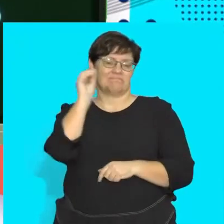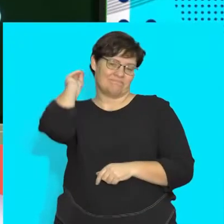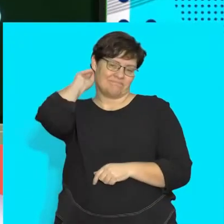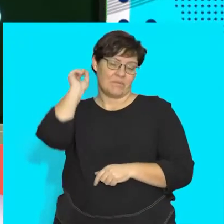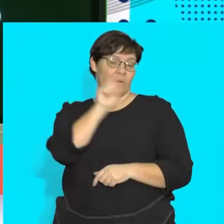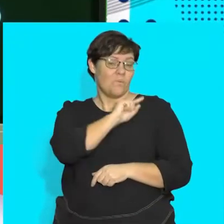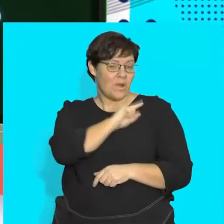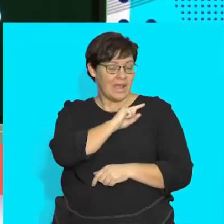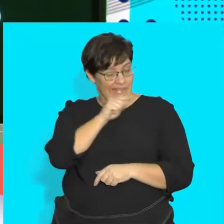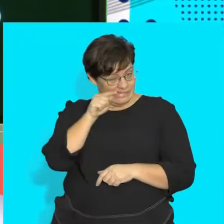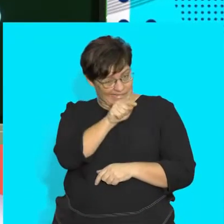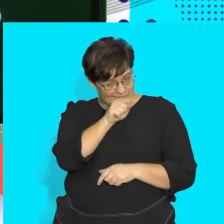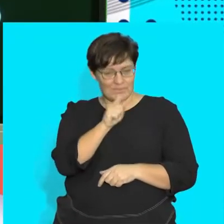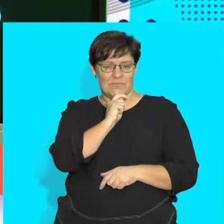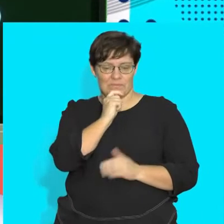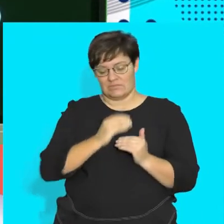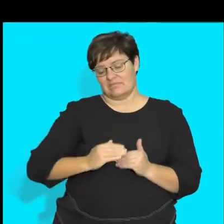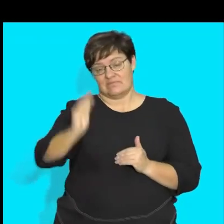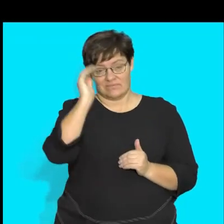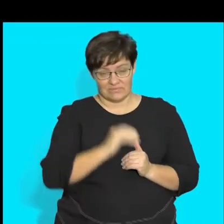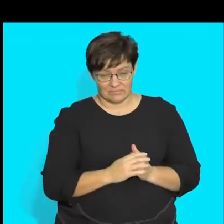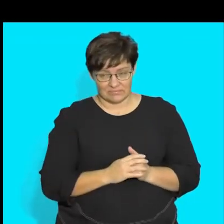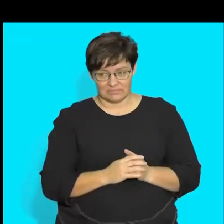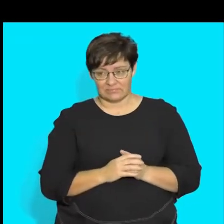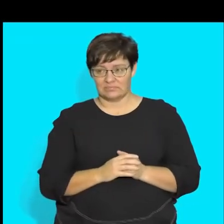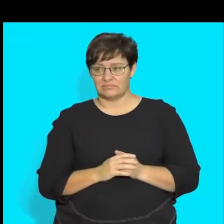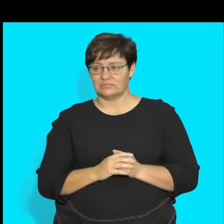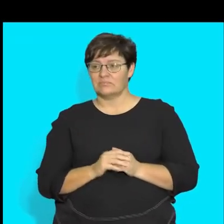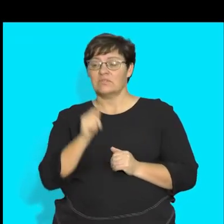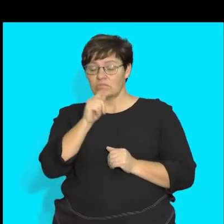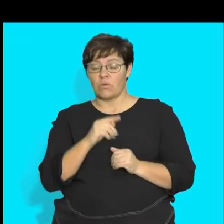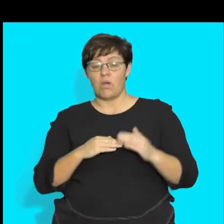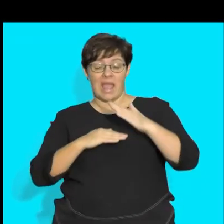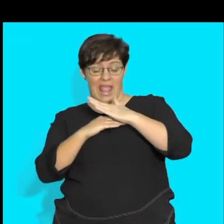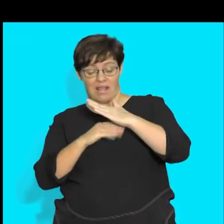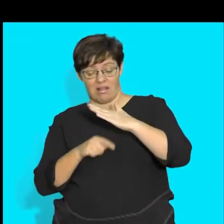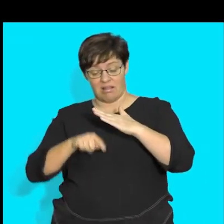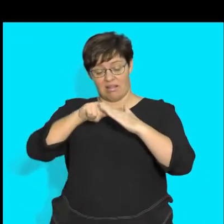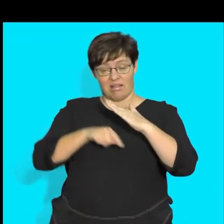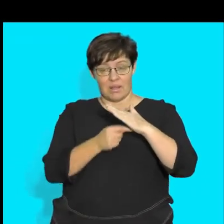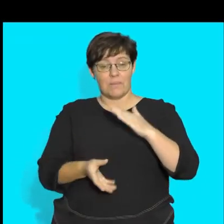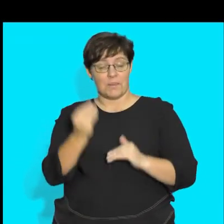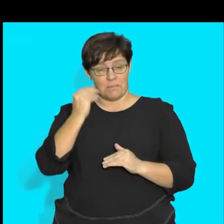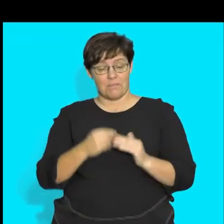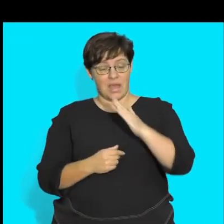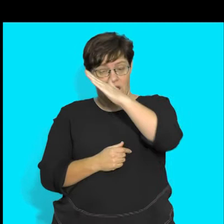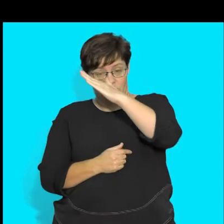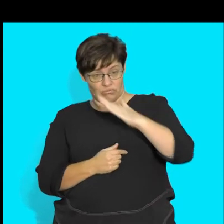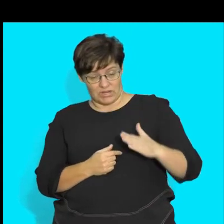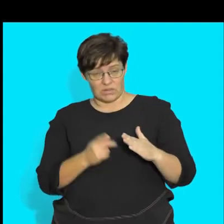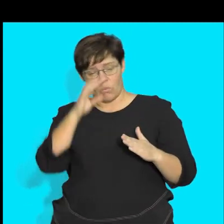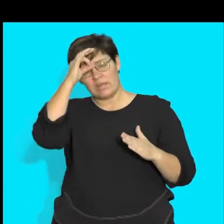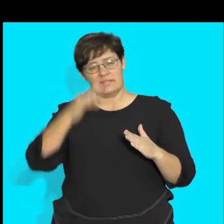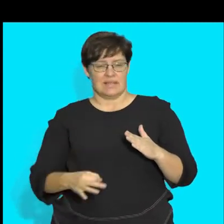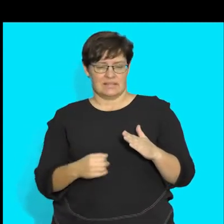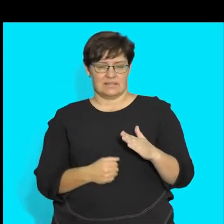is what we're going to be using. Okay? So to get the angle of inclination, the gradient, which we decided is